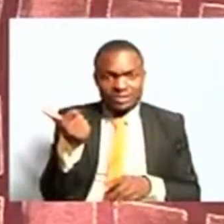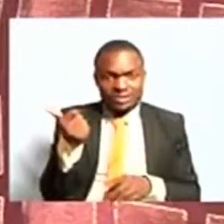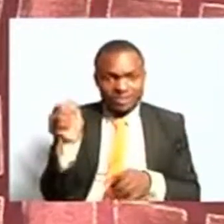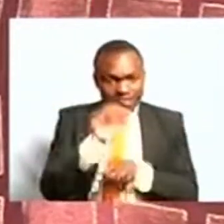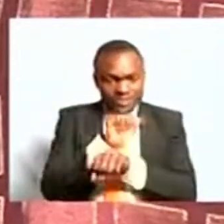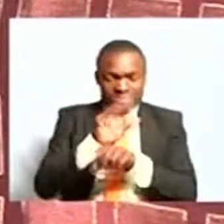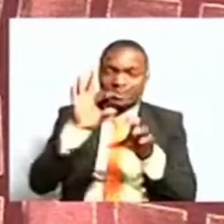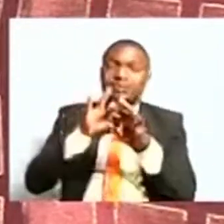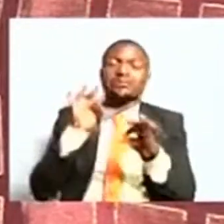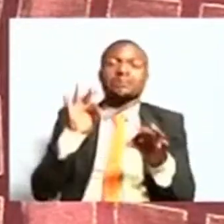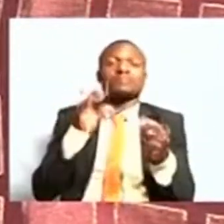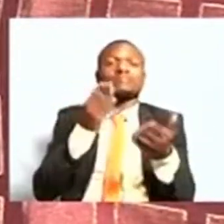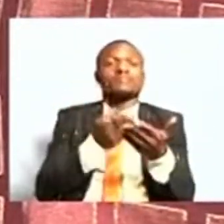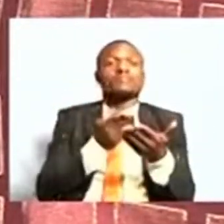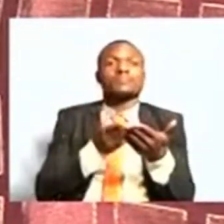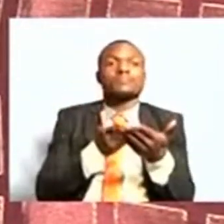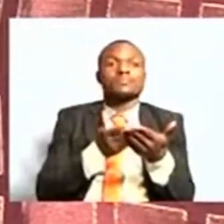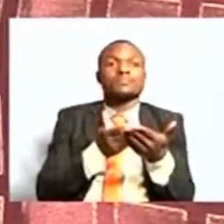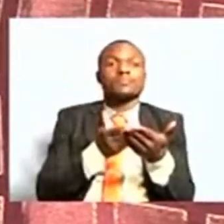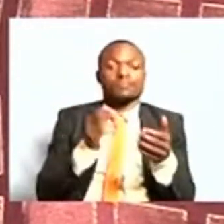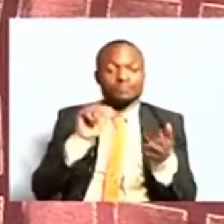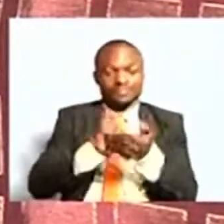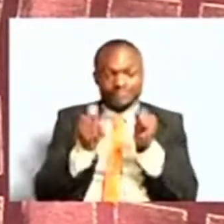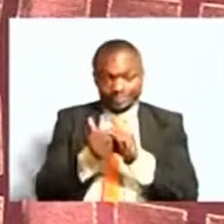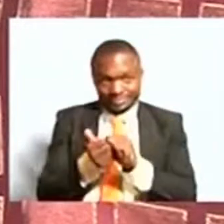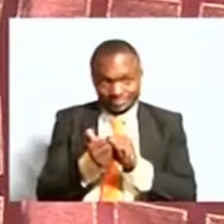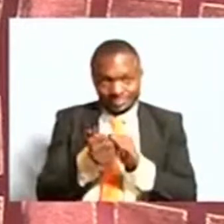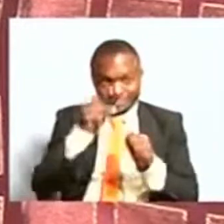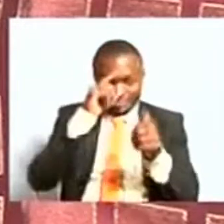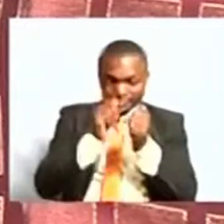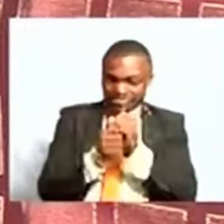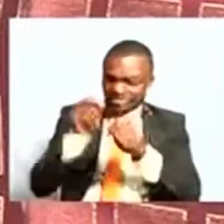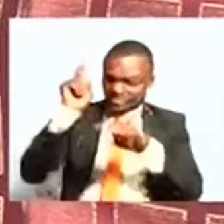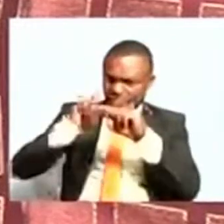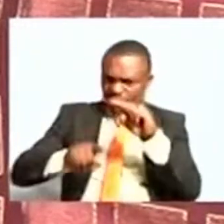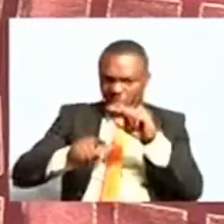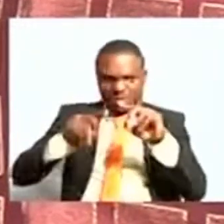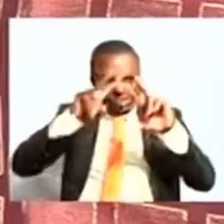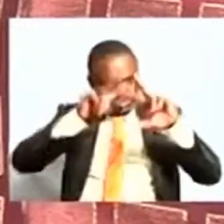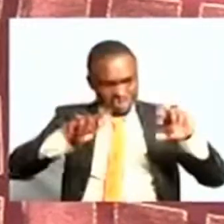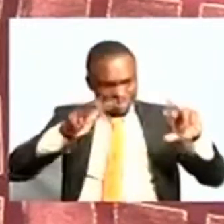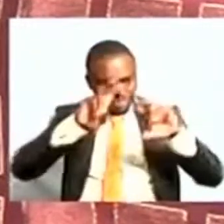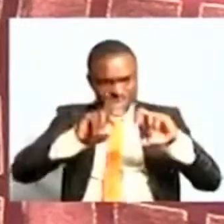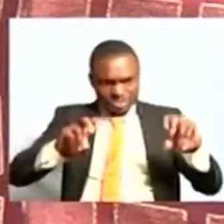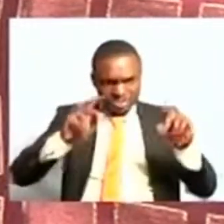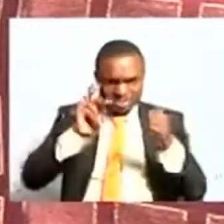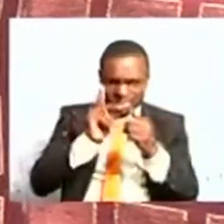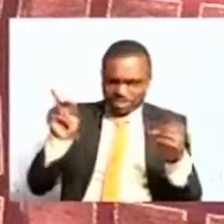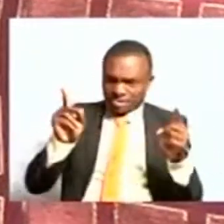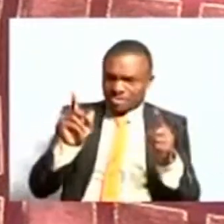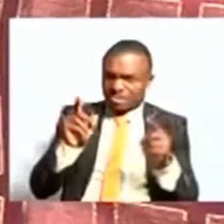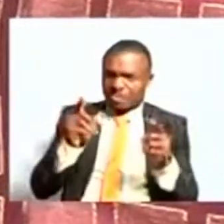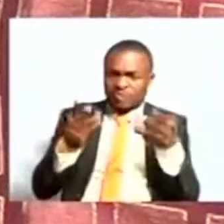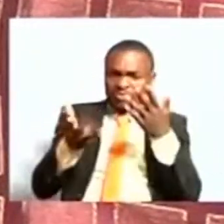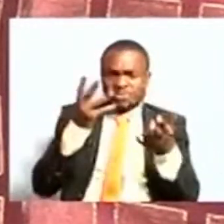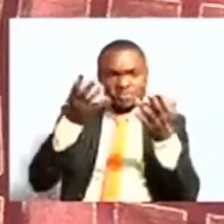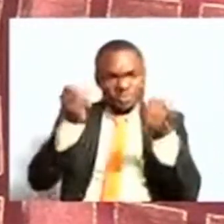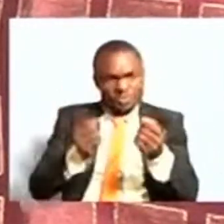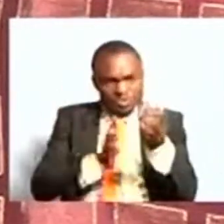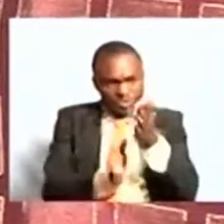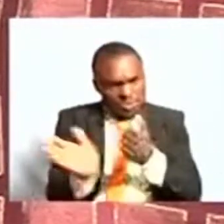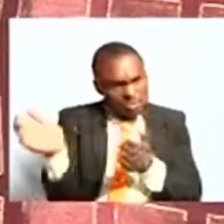that there's a problem, because you can't check the distance. You don't know how far that is. Maybe you want to